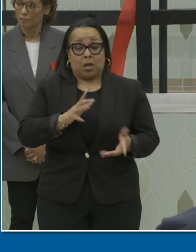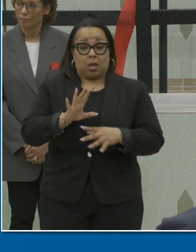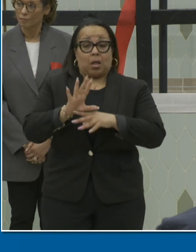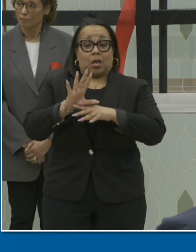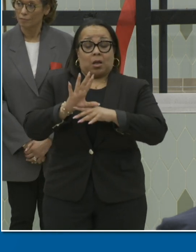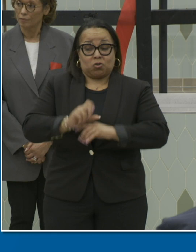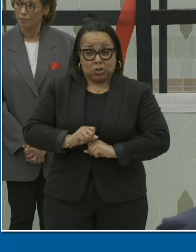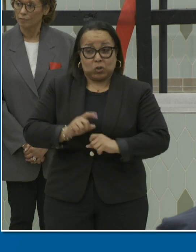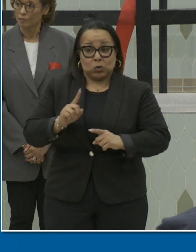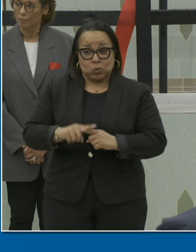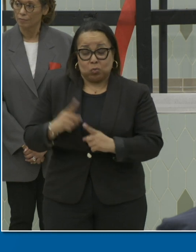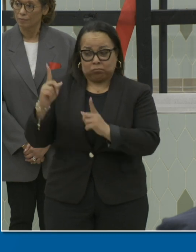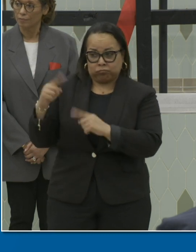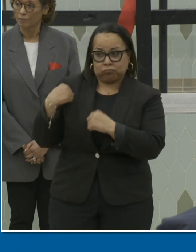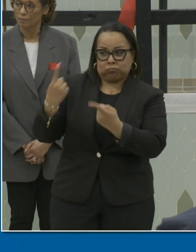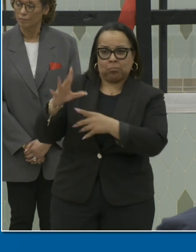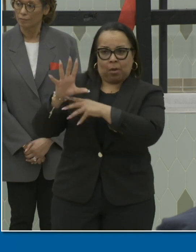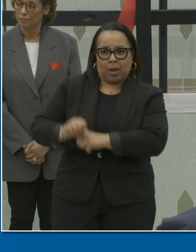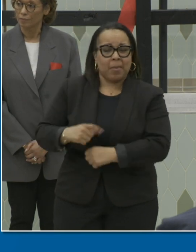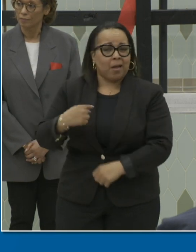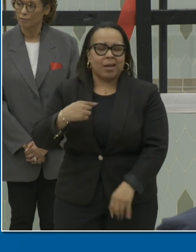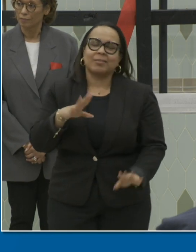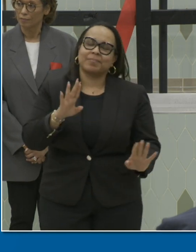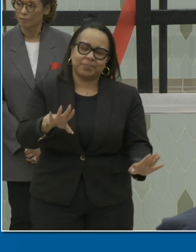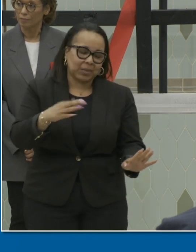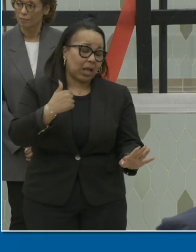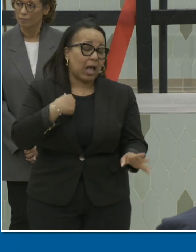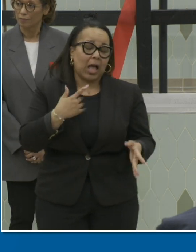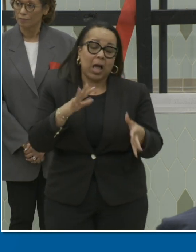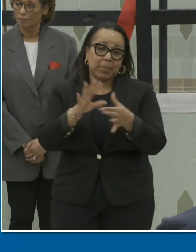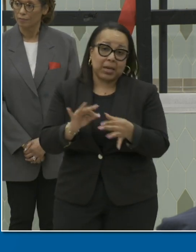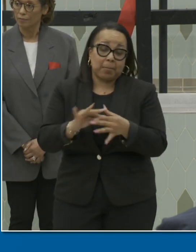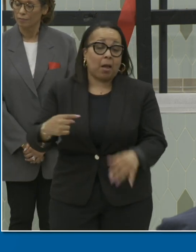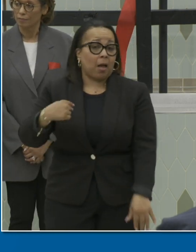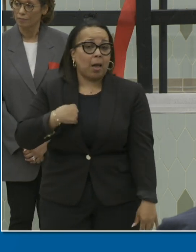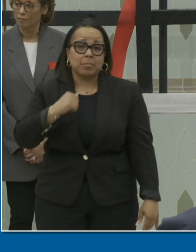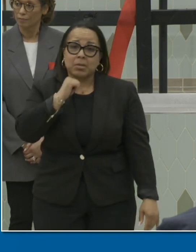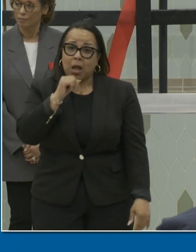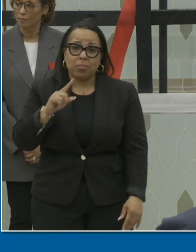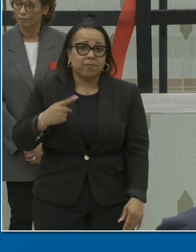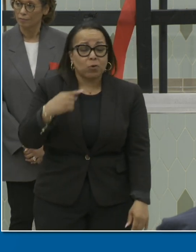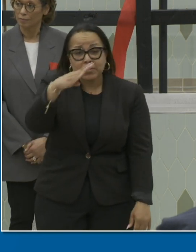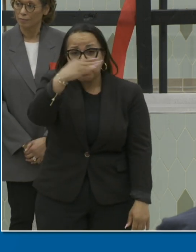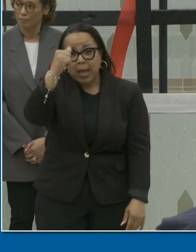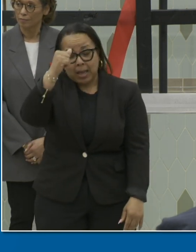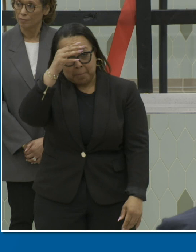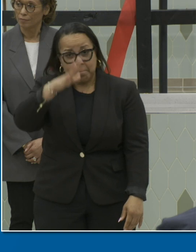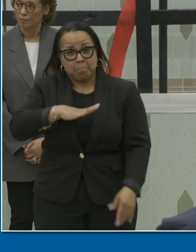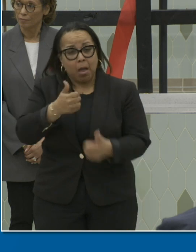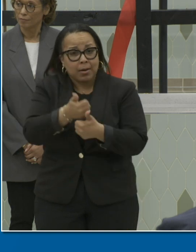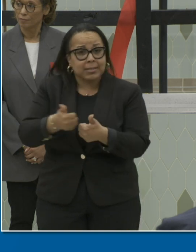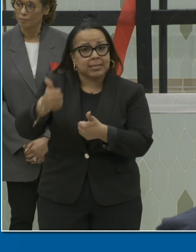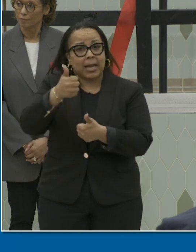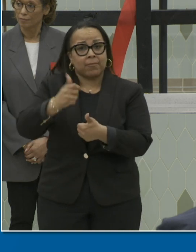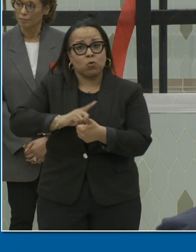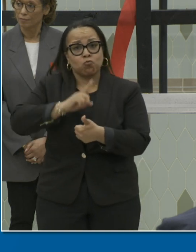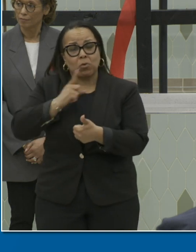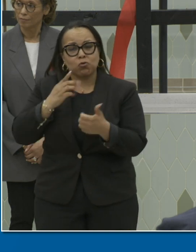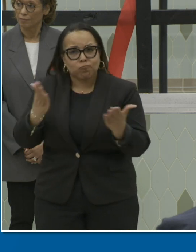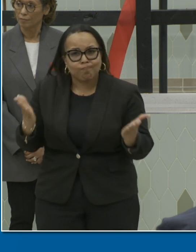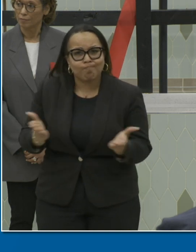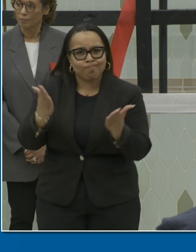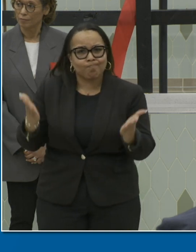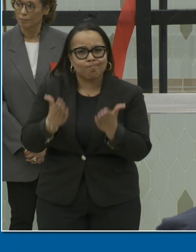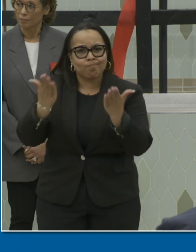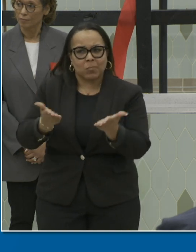that is bigger than what they have been accustomed to. I'm not the first, let me just name it, okay? I am not the first black man executive to push